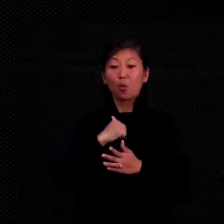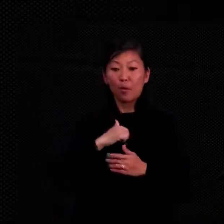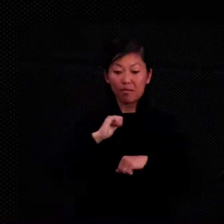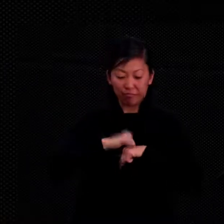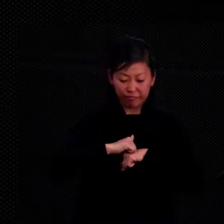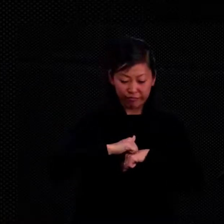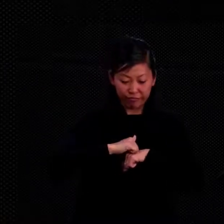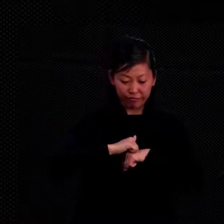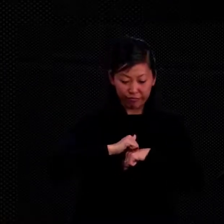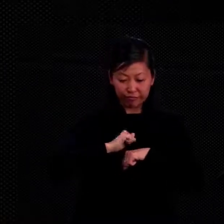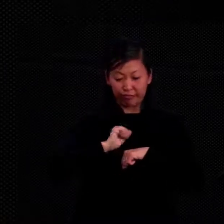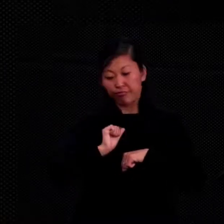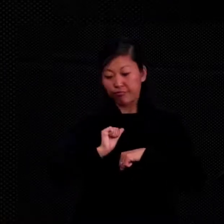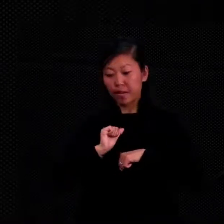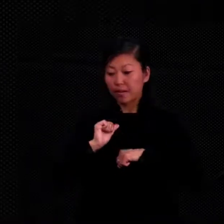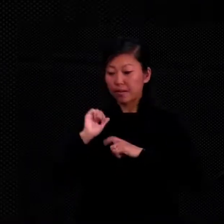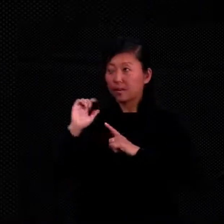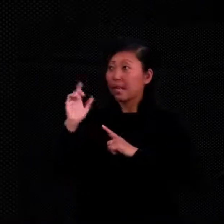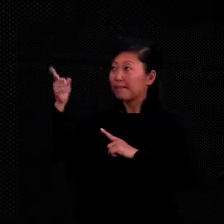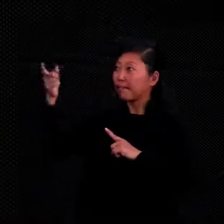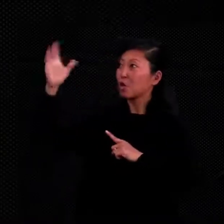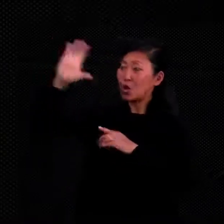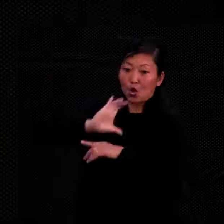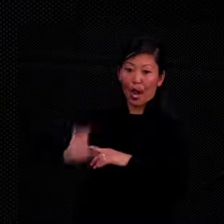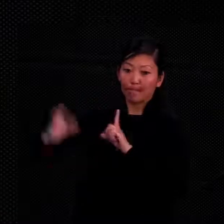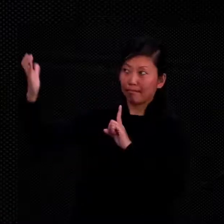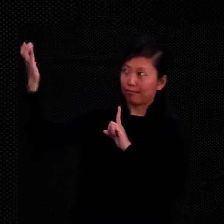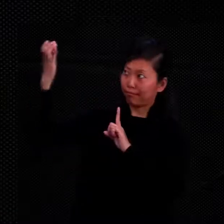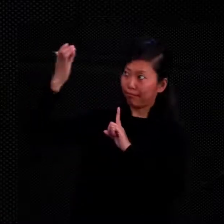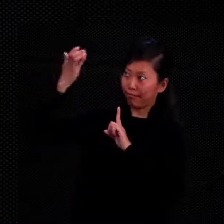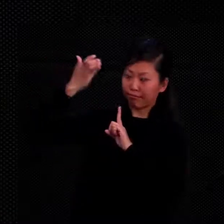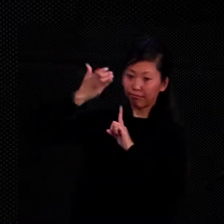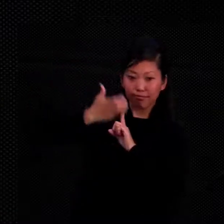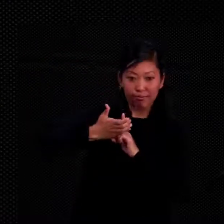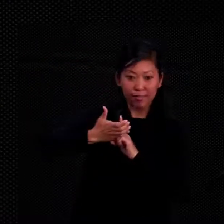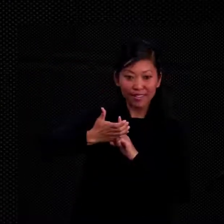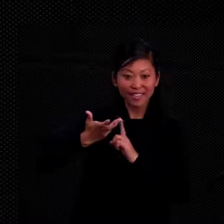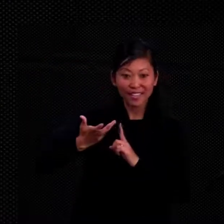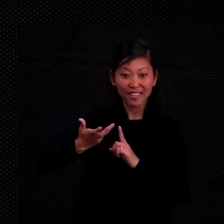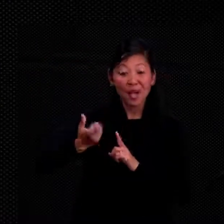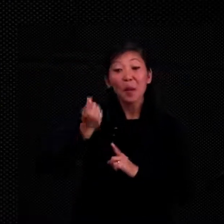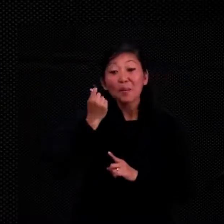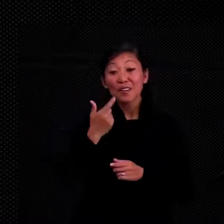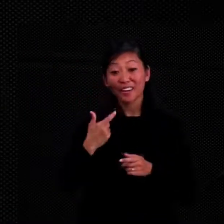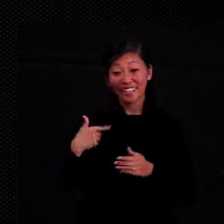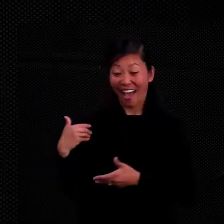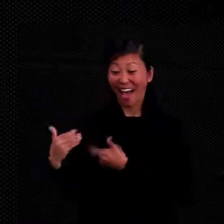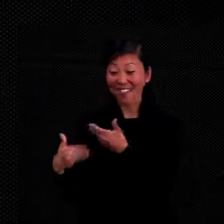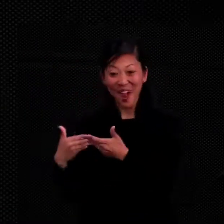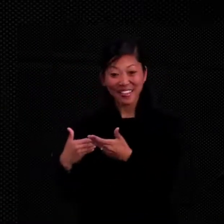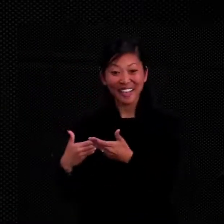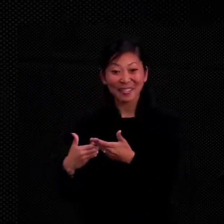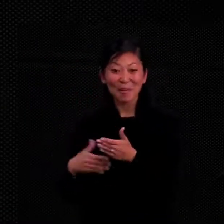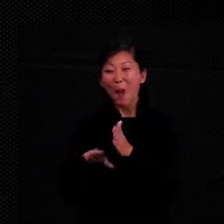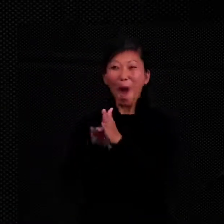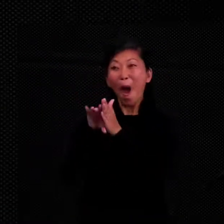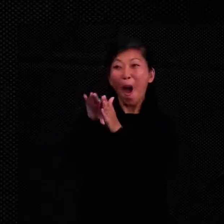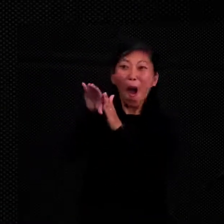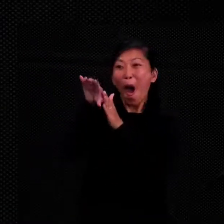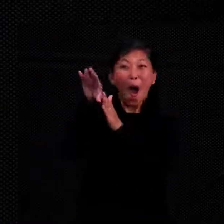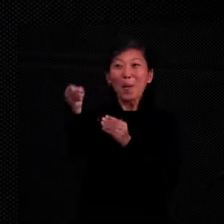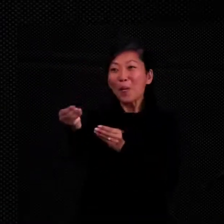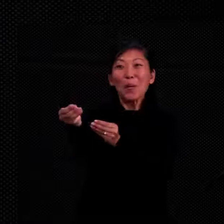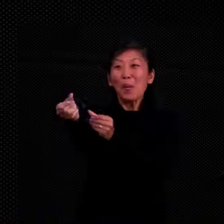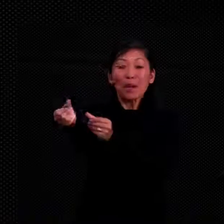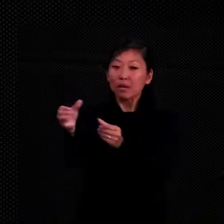So that, not perfectly, I've often found that it's 5 steps forward and 4 steps back, 3 steps forward, 2 steps back, but this gradual